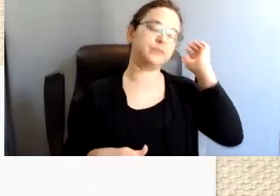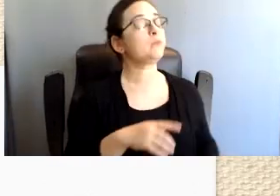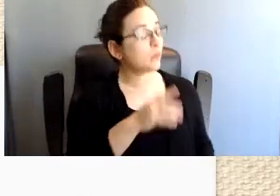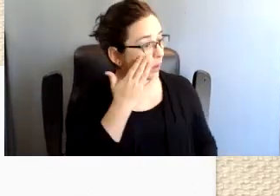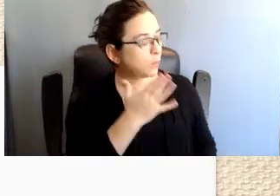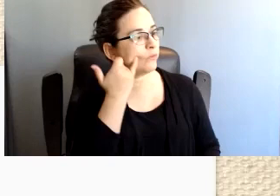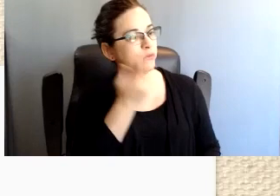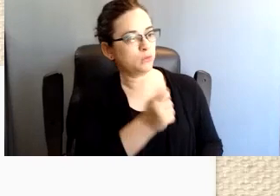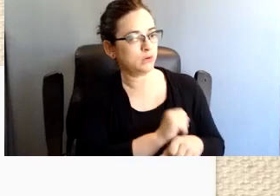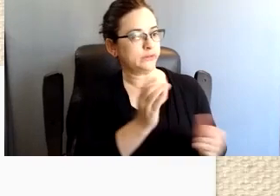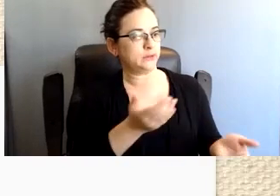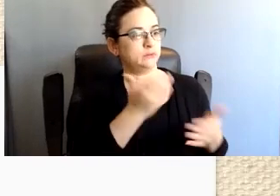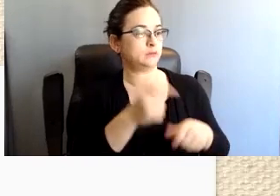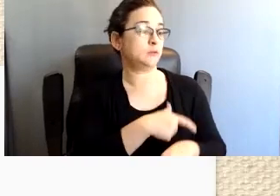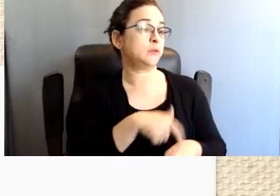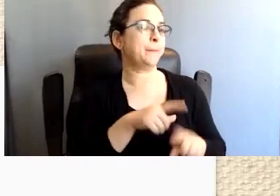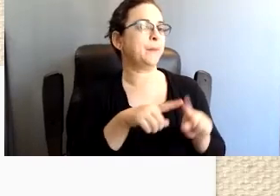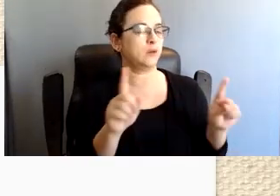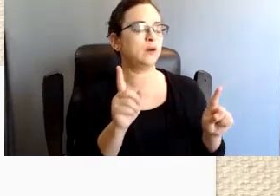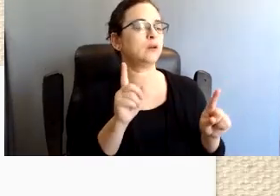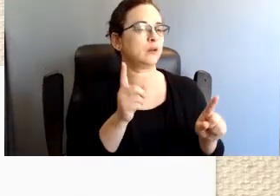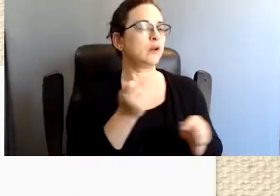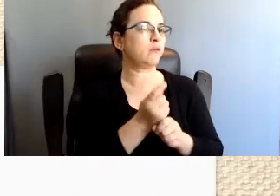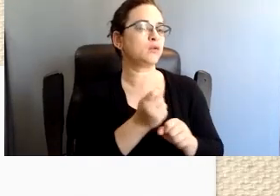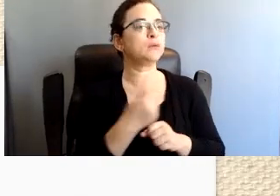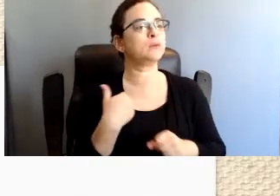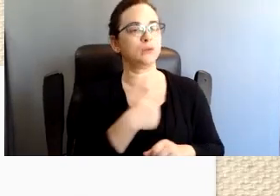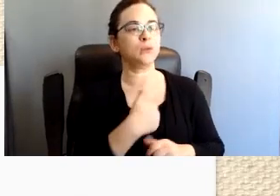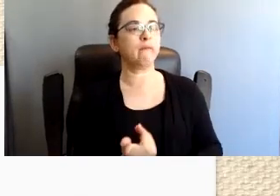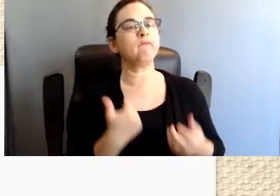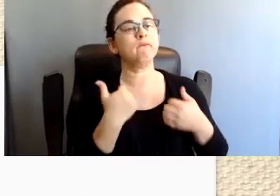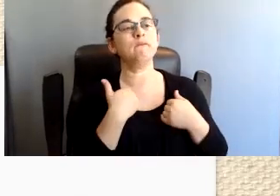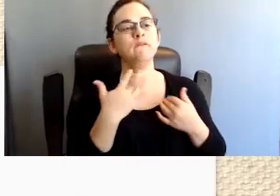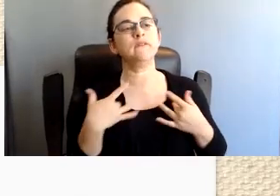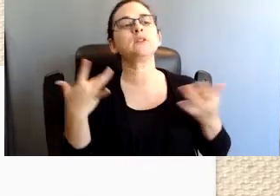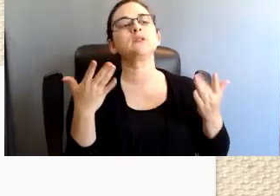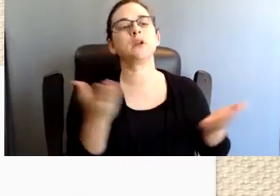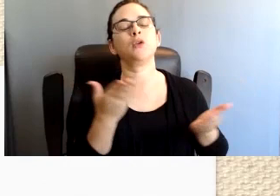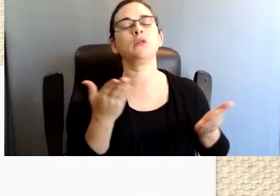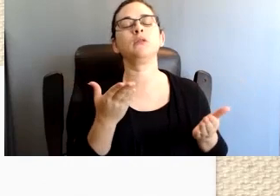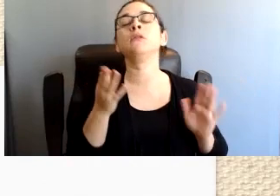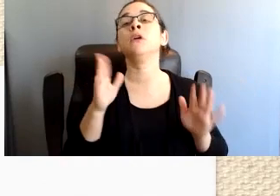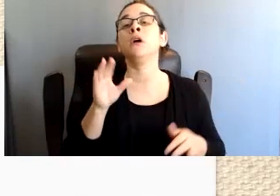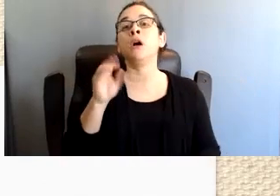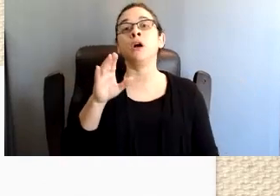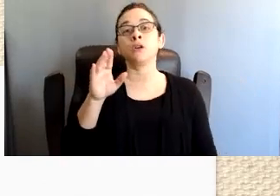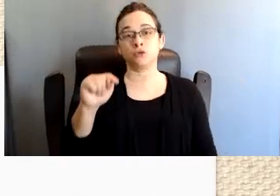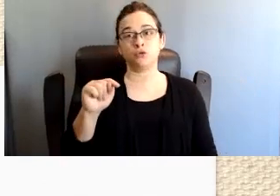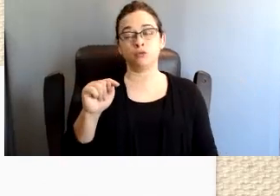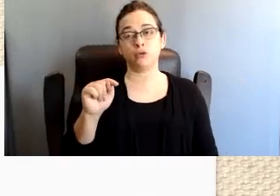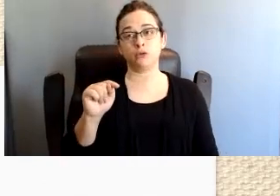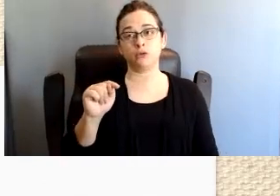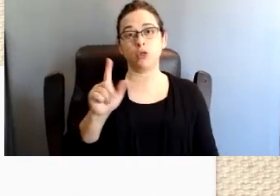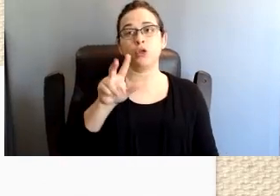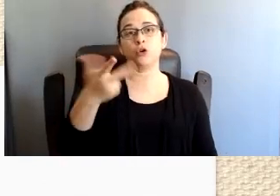do have all kinds of events throughout the year in the Dream Center. And on the third week of October, we have the Undocumented Student Action